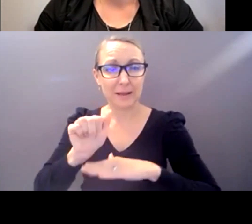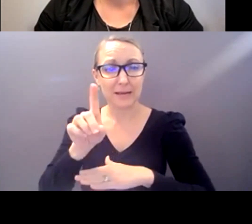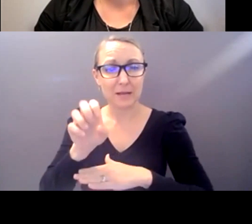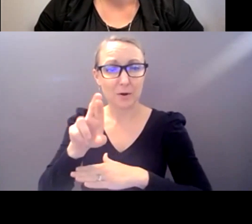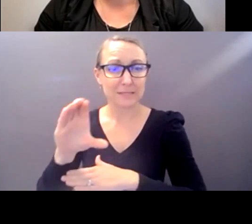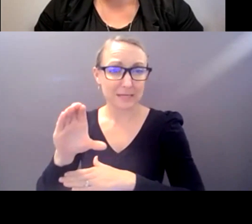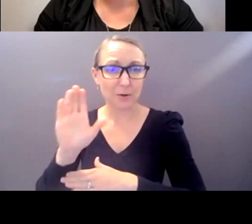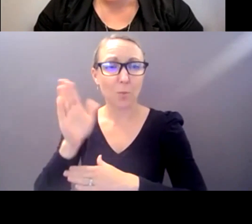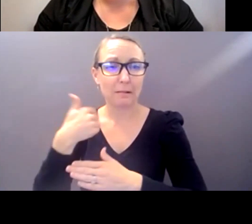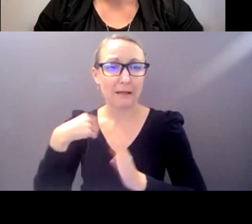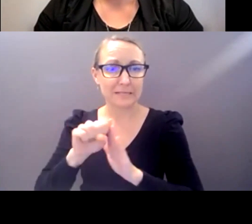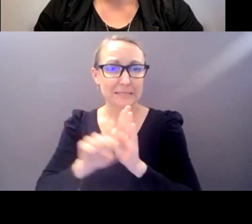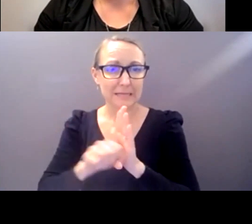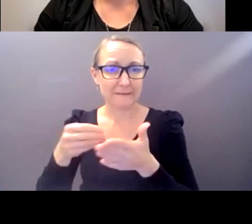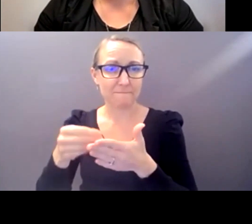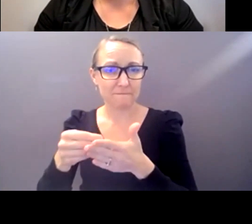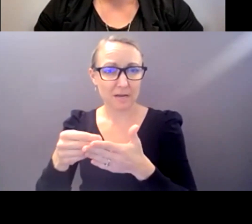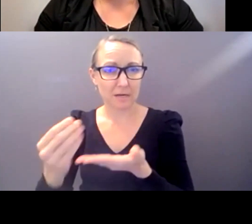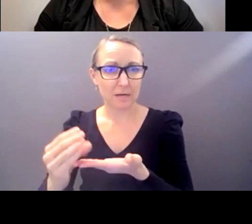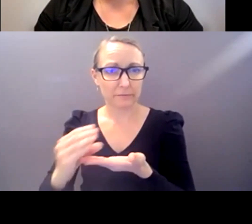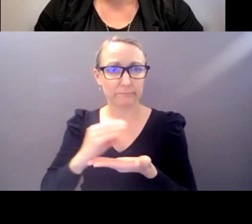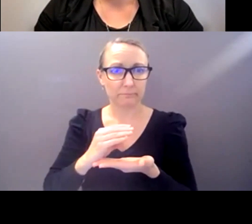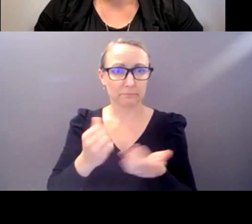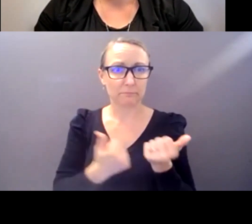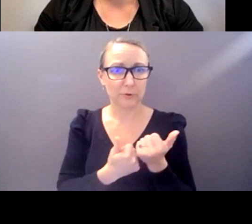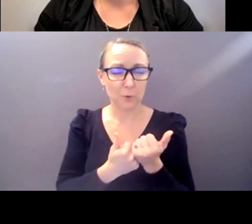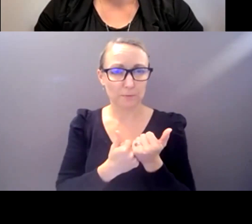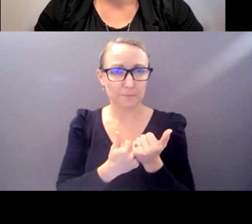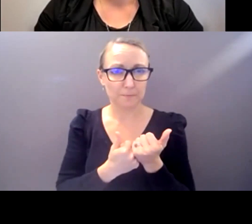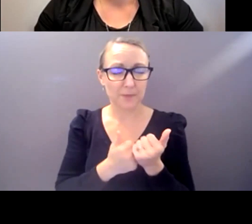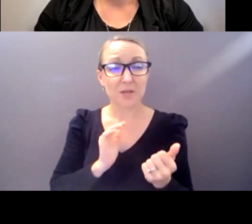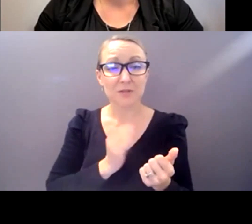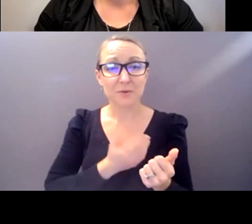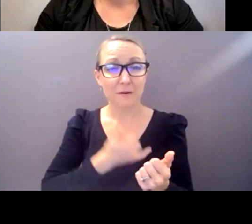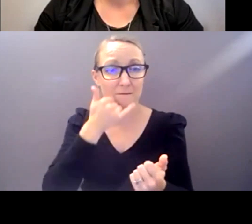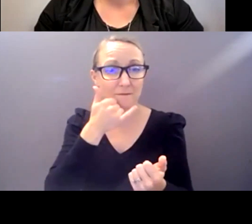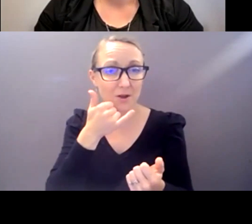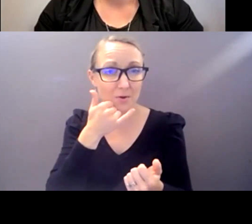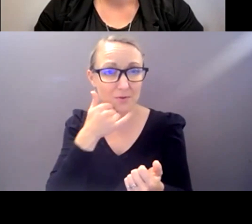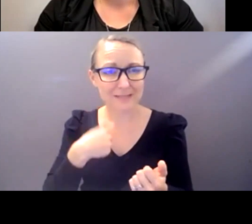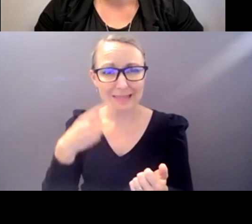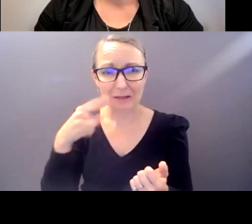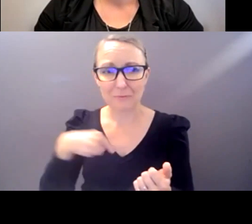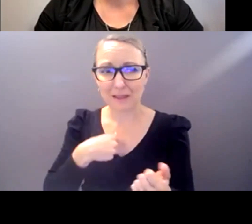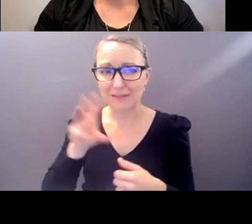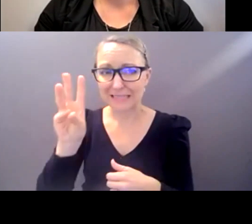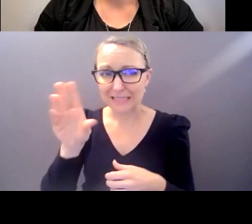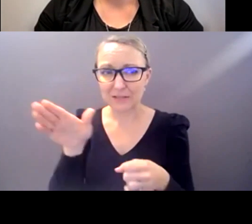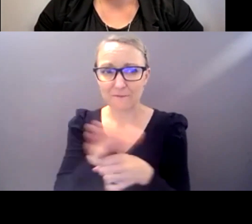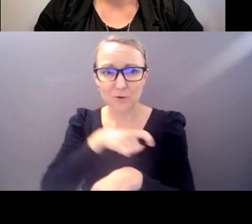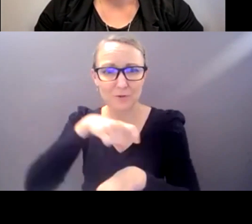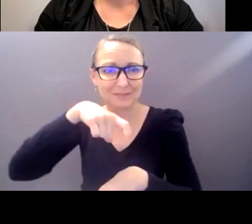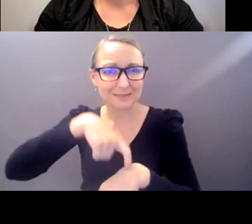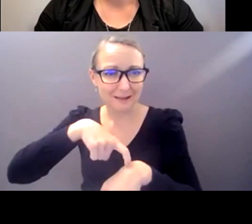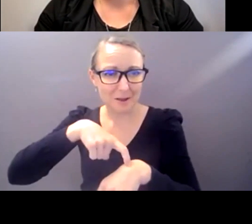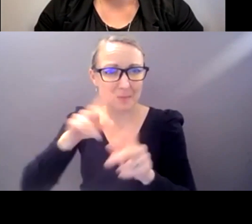to support your operations. So on our phone lines, we have, I think, 6 full-time individuals.